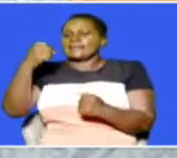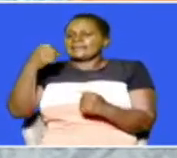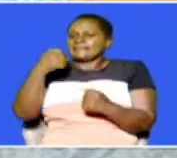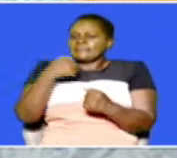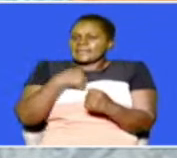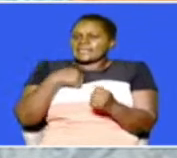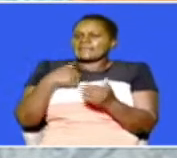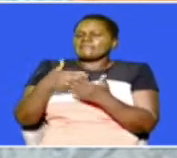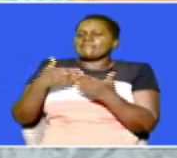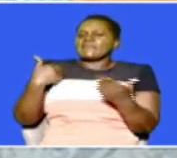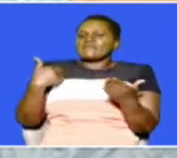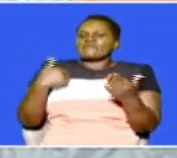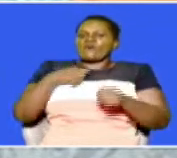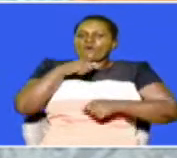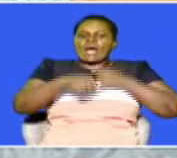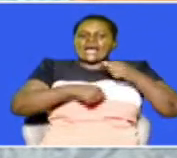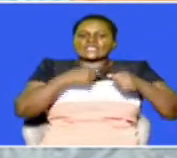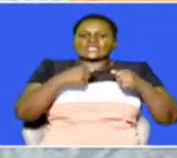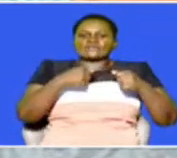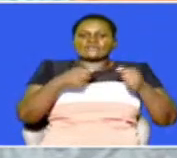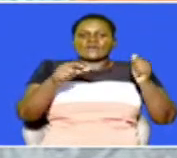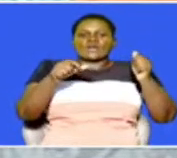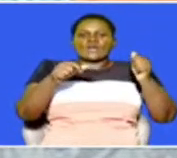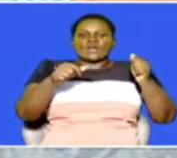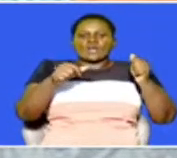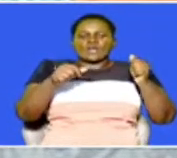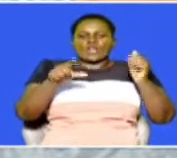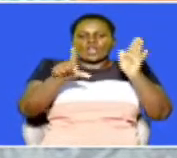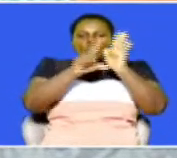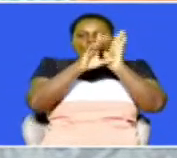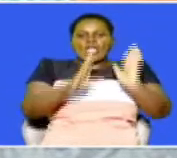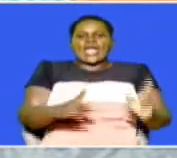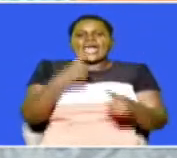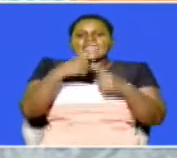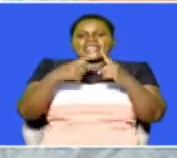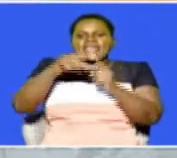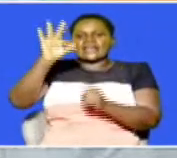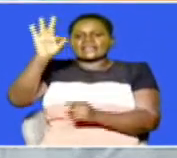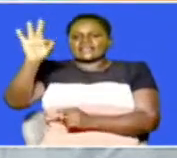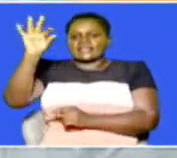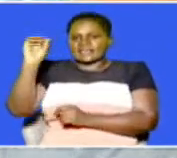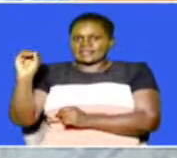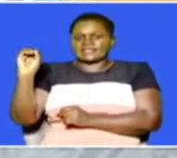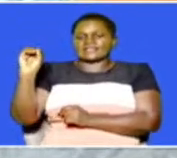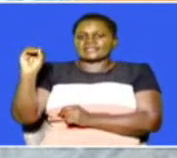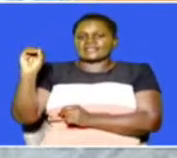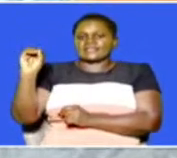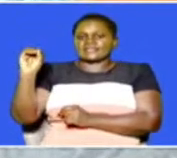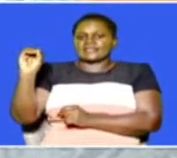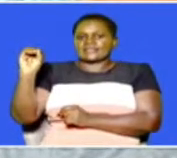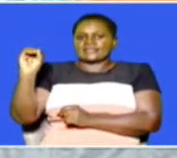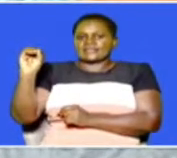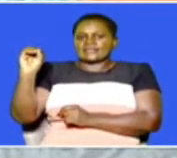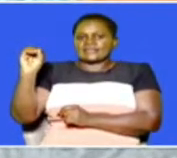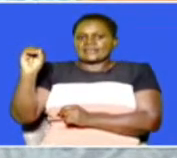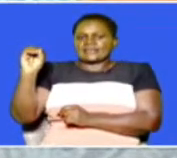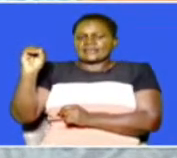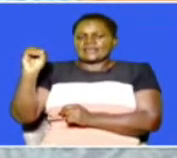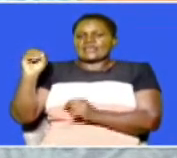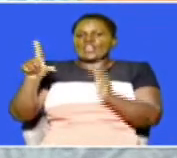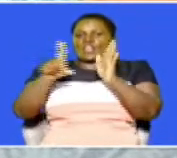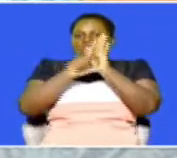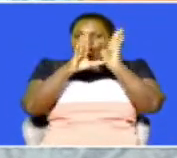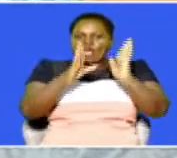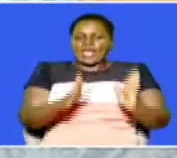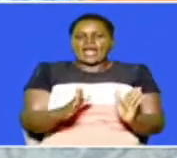been an active practitioner of the law for 30 years. And not just a practitioner